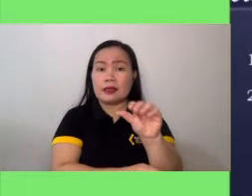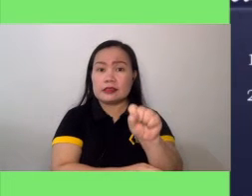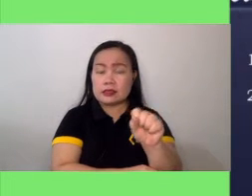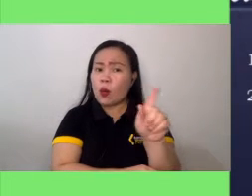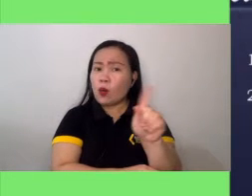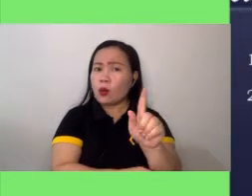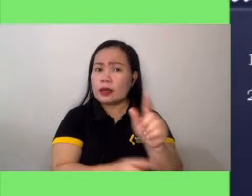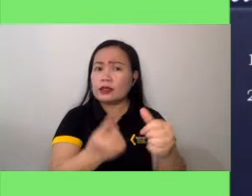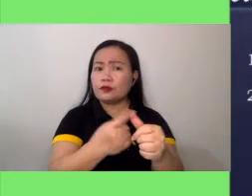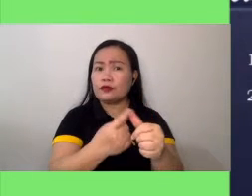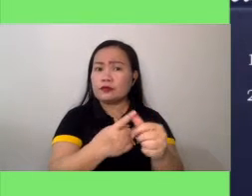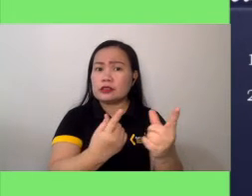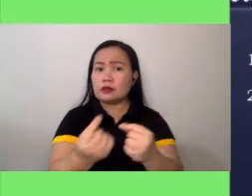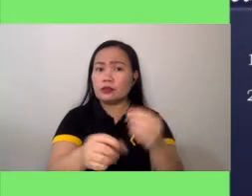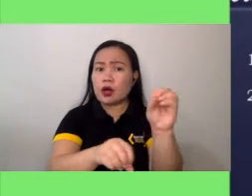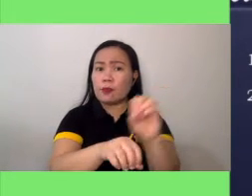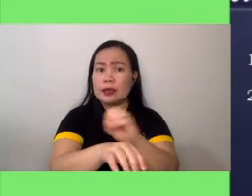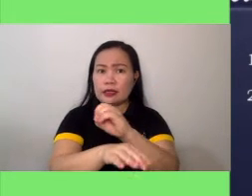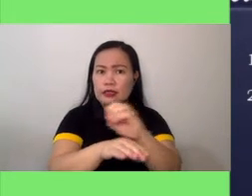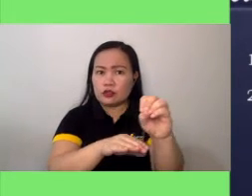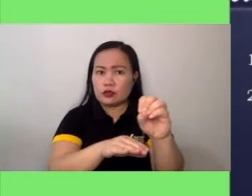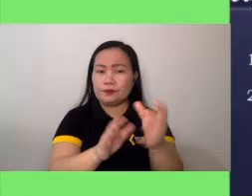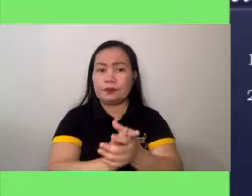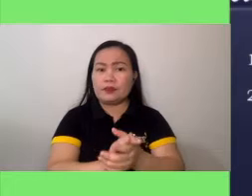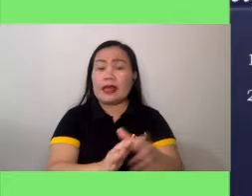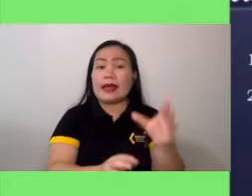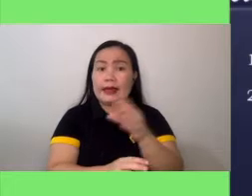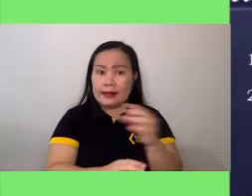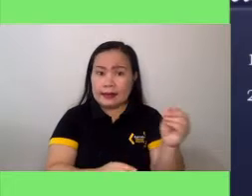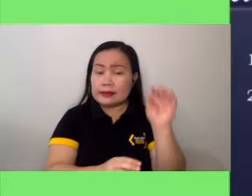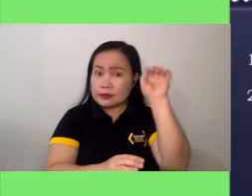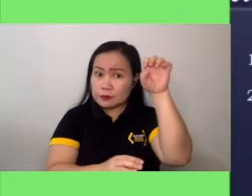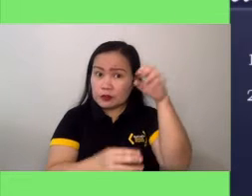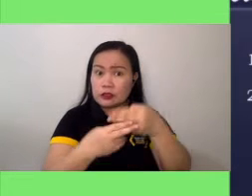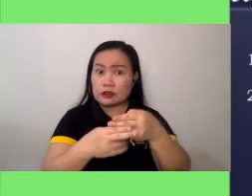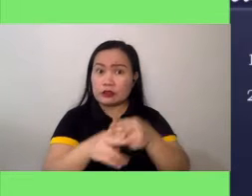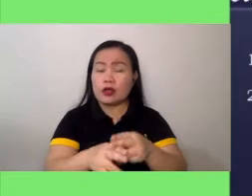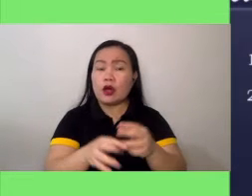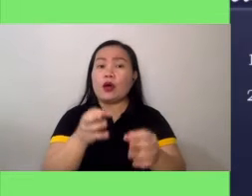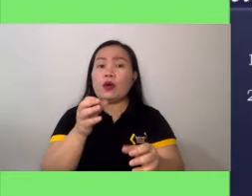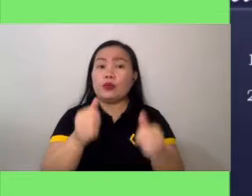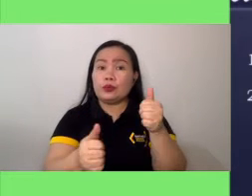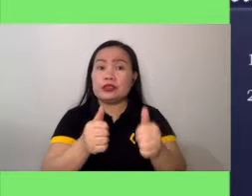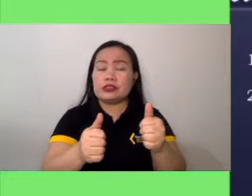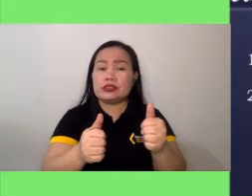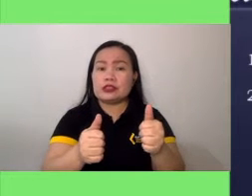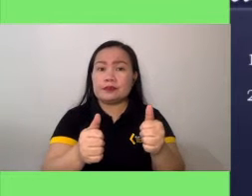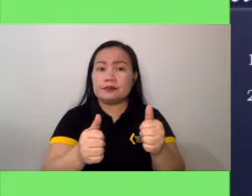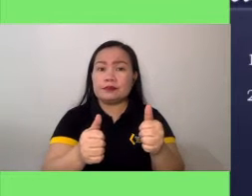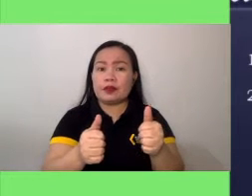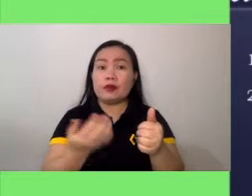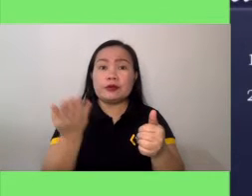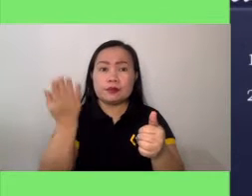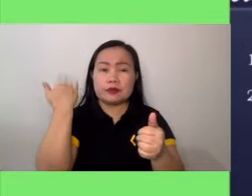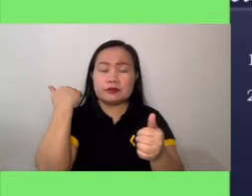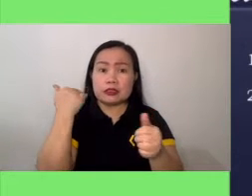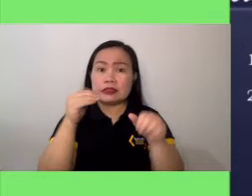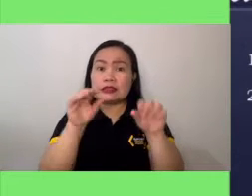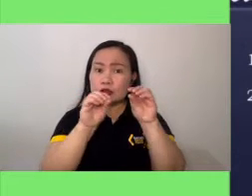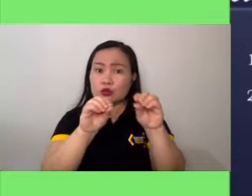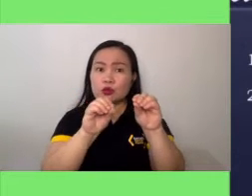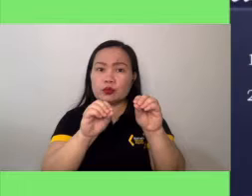dapat i-perform muna na mauna. And then, of course, yung exponential notation, which is our